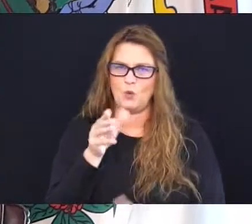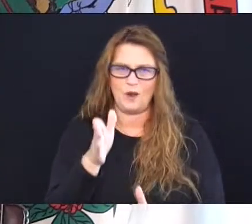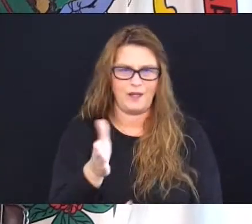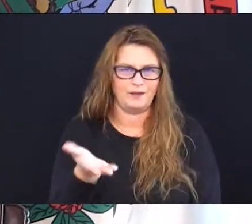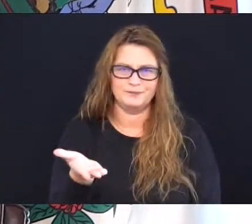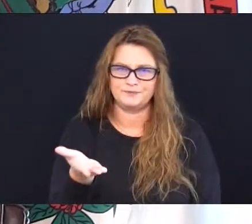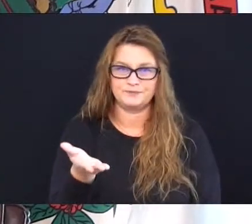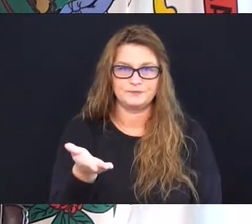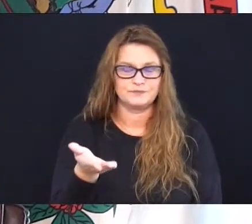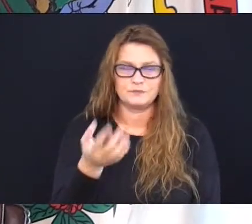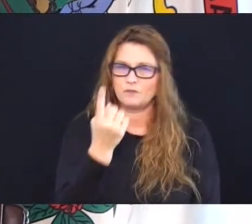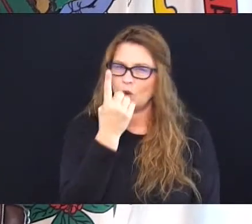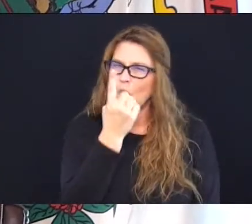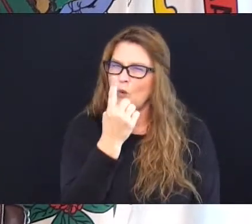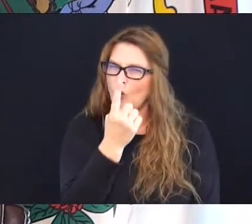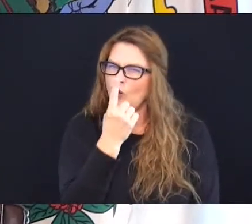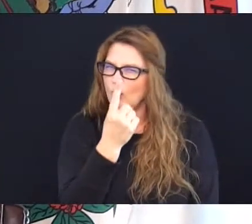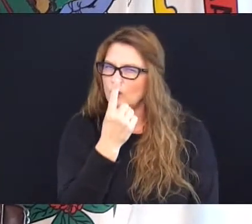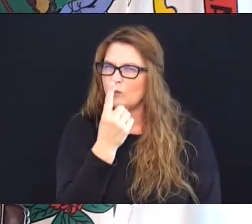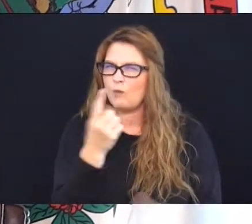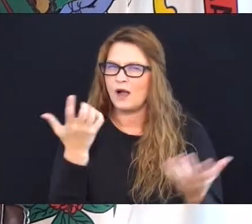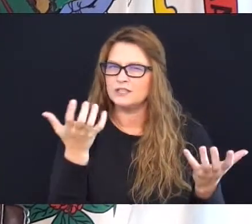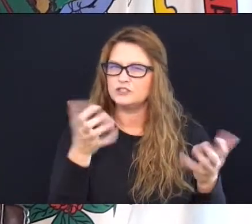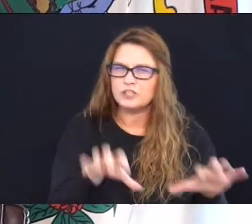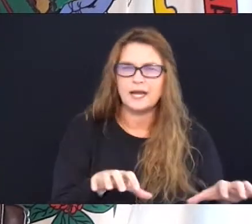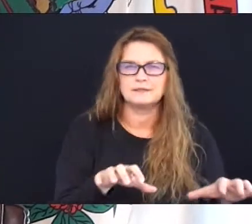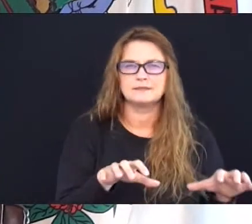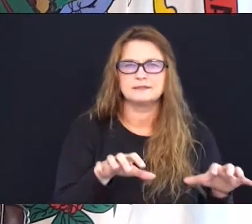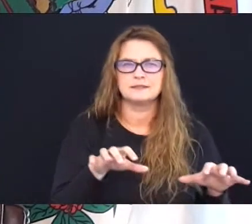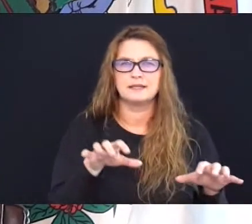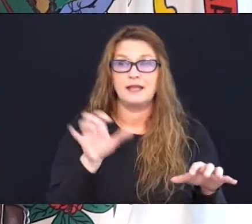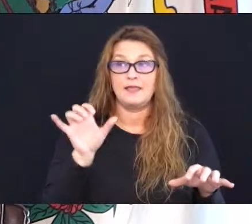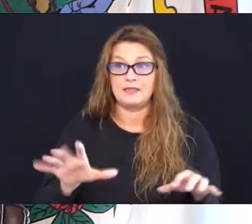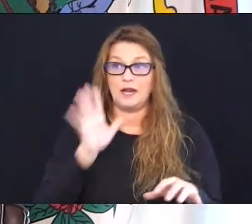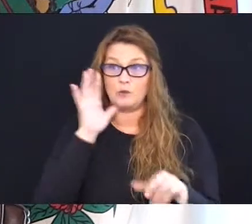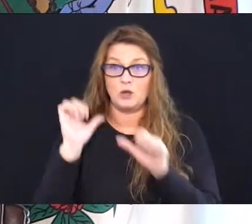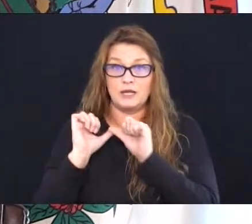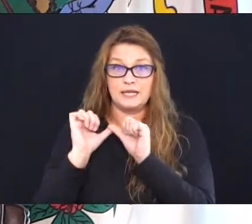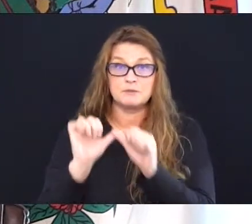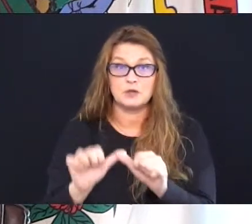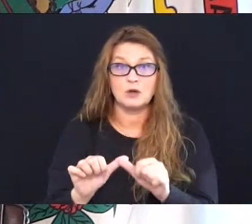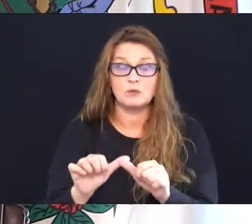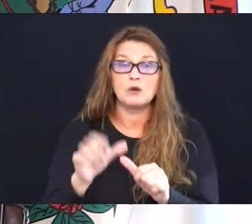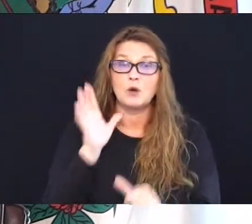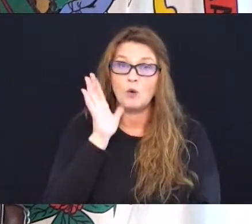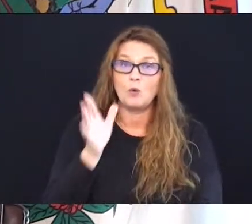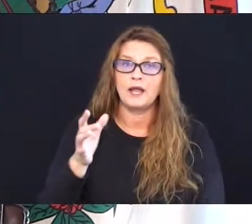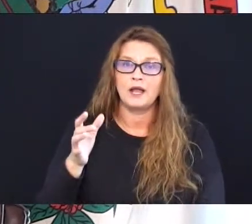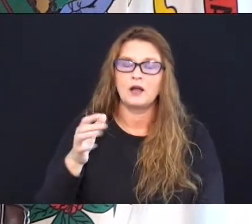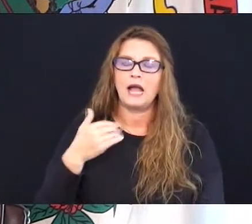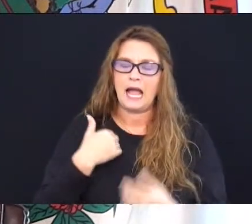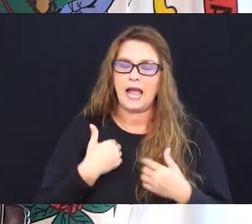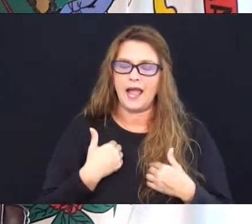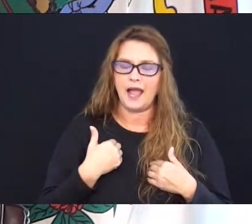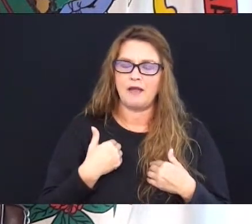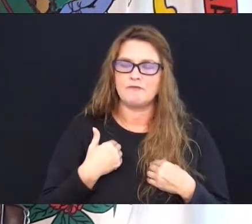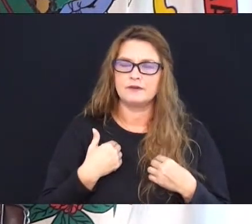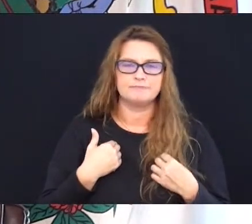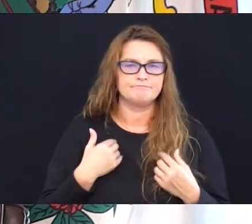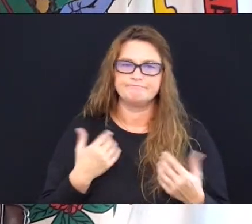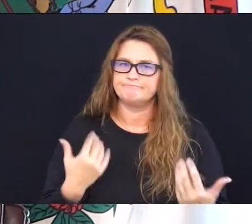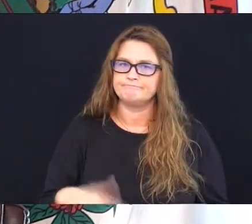chance, one chance in 100 or 1,000 or whatever, that he's going to keep going, we're going to end up right in the same